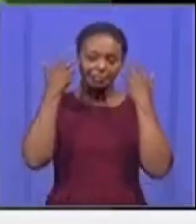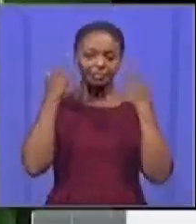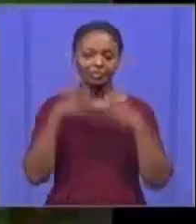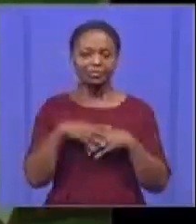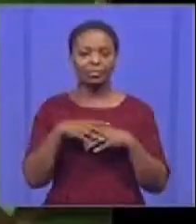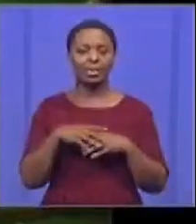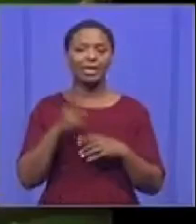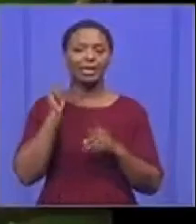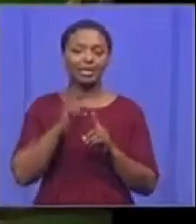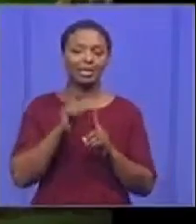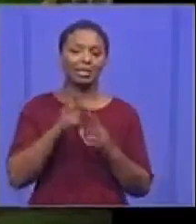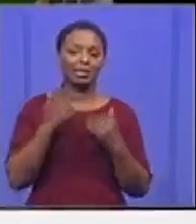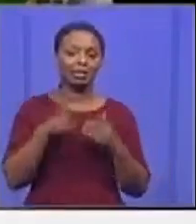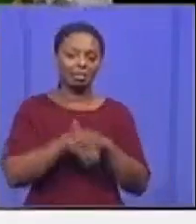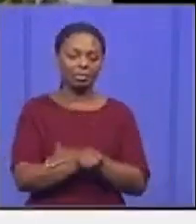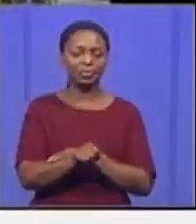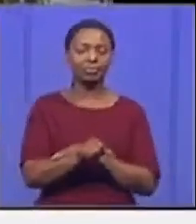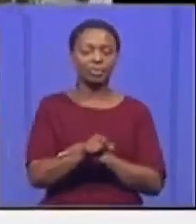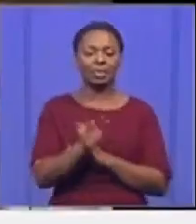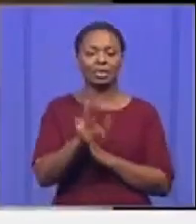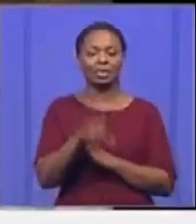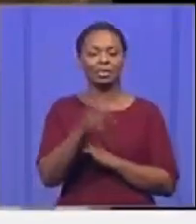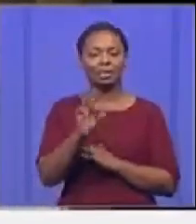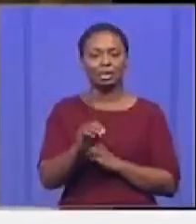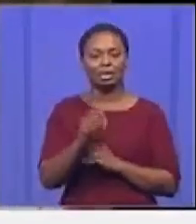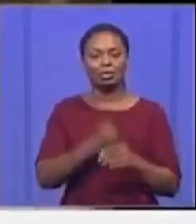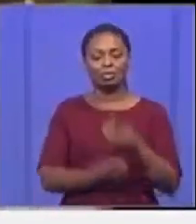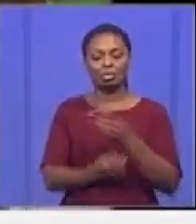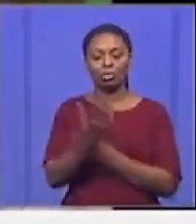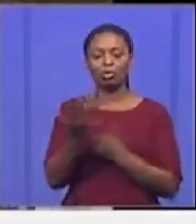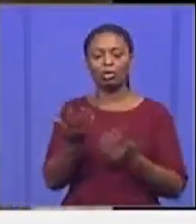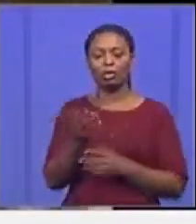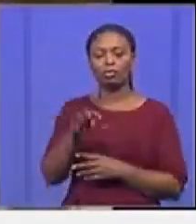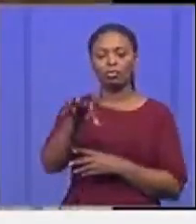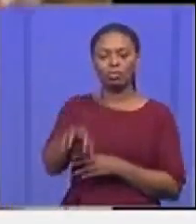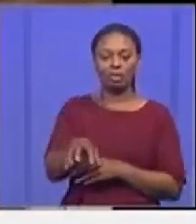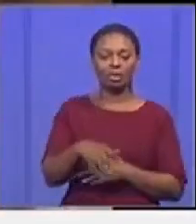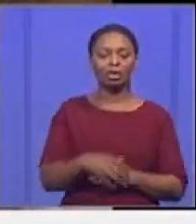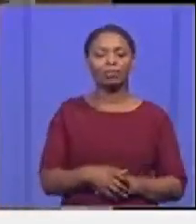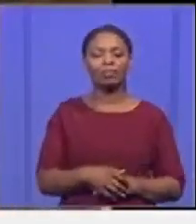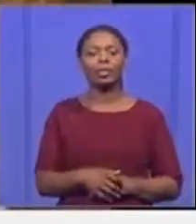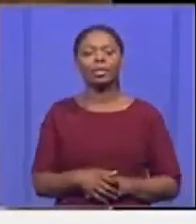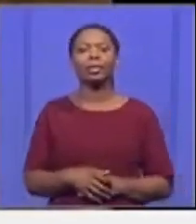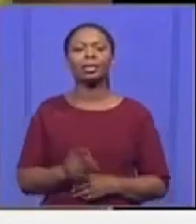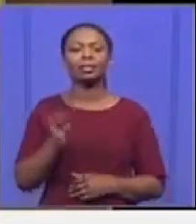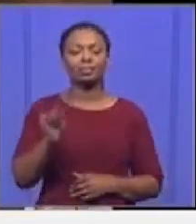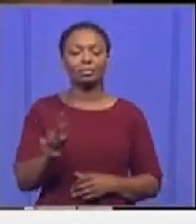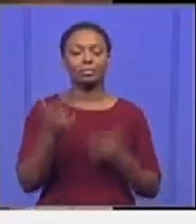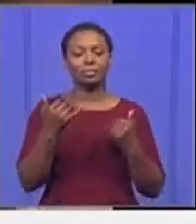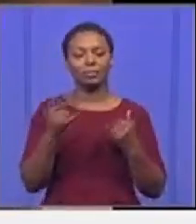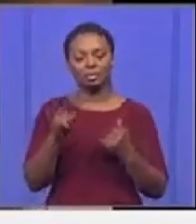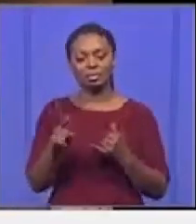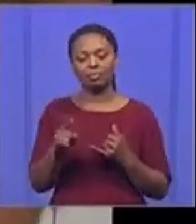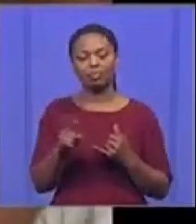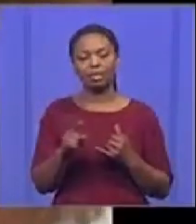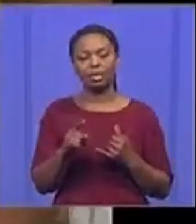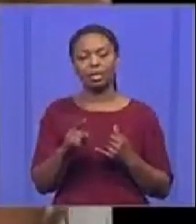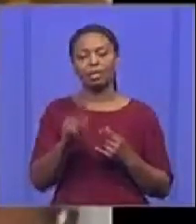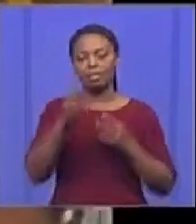1960 mme o bitsa Mpumalanga legae la gagwe. Lerato la gagwe la dipolotiki le tsosolositswe morago ga go itse ka